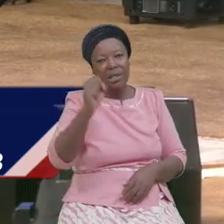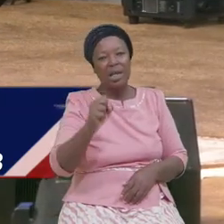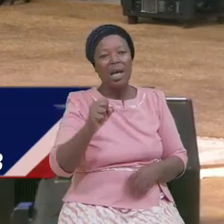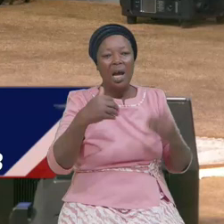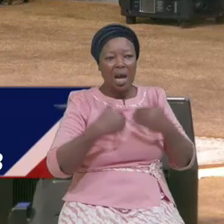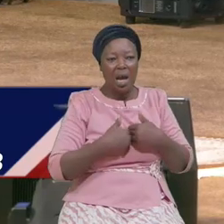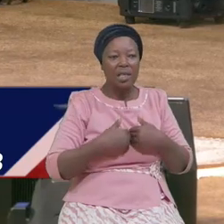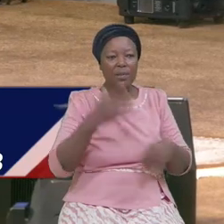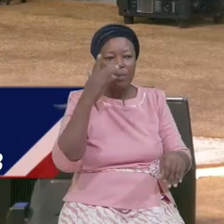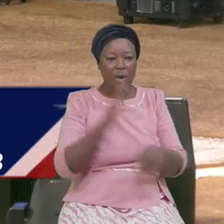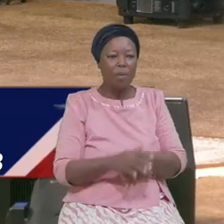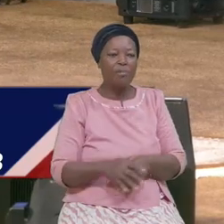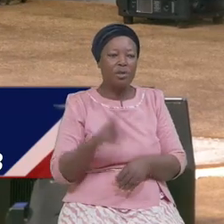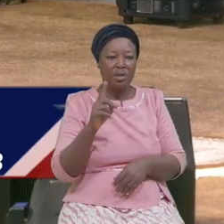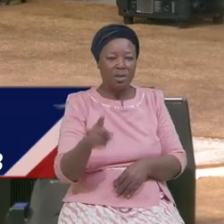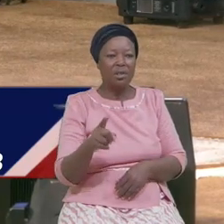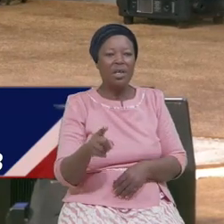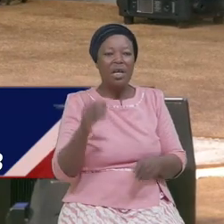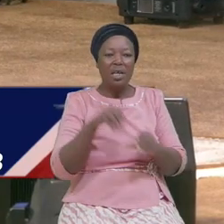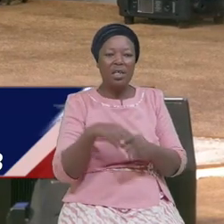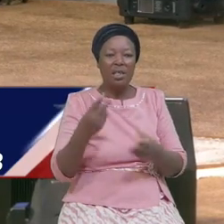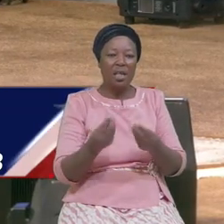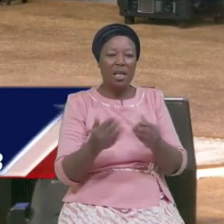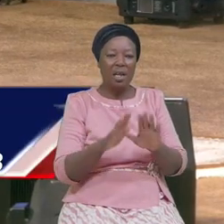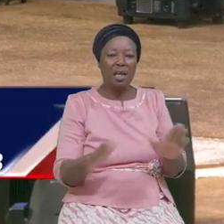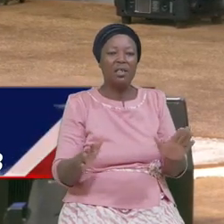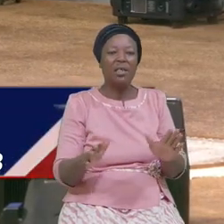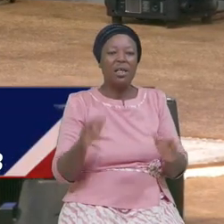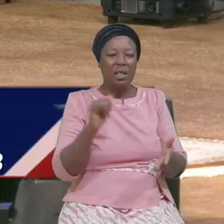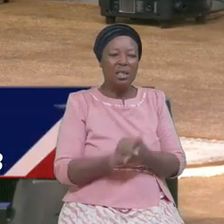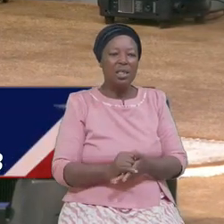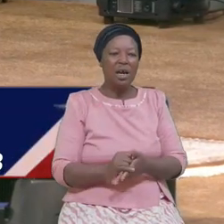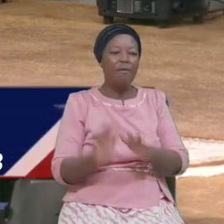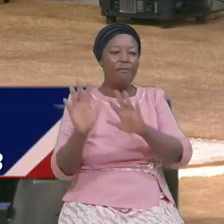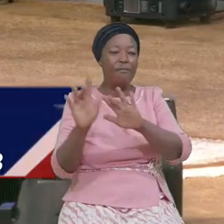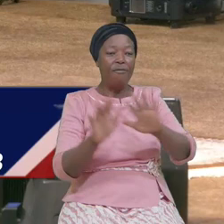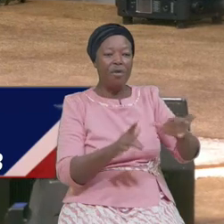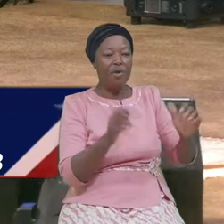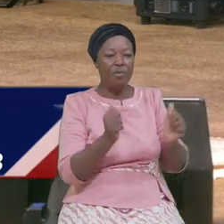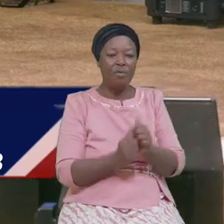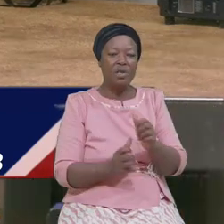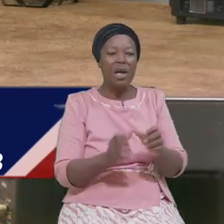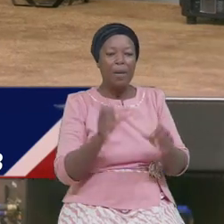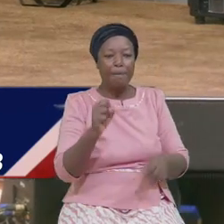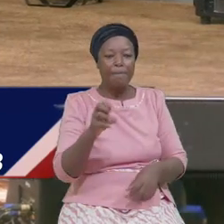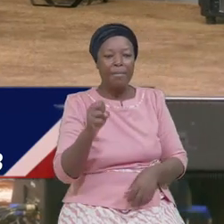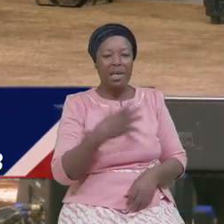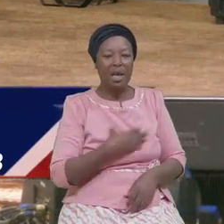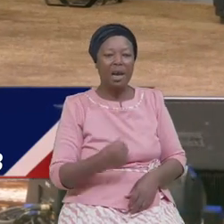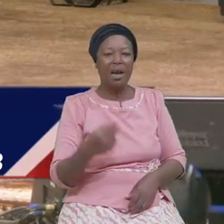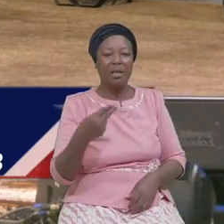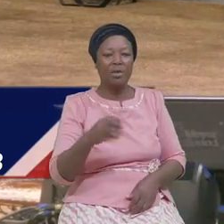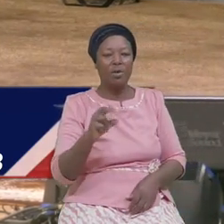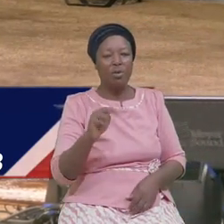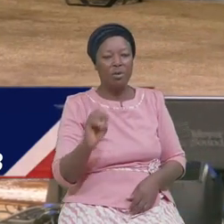has promised thee, in the land that floweth with milk and honey. That's